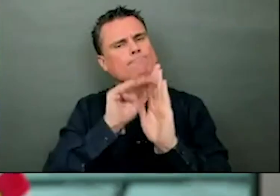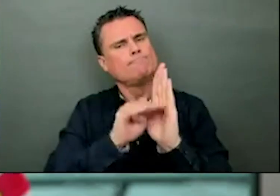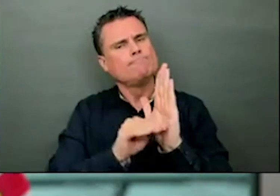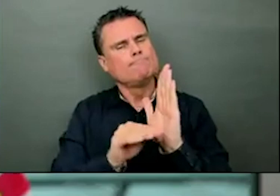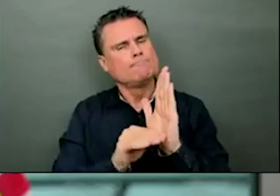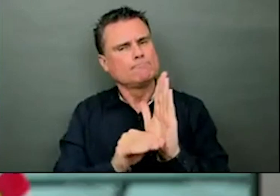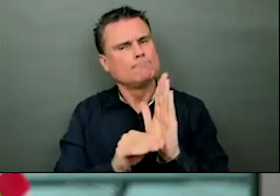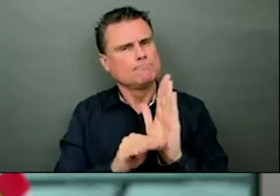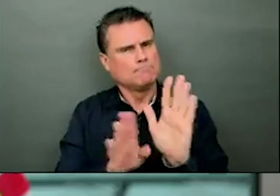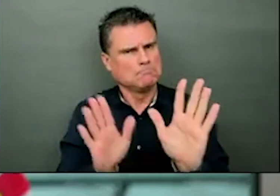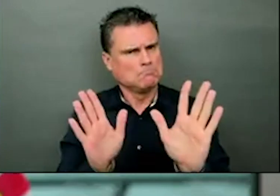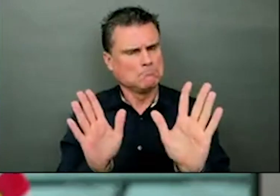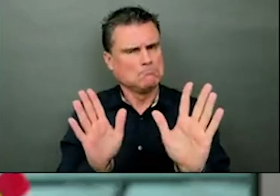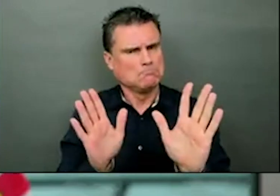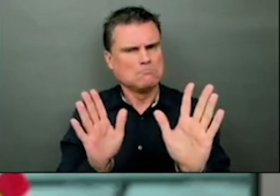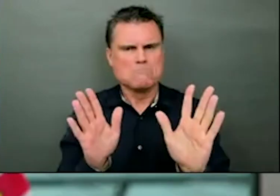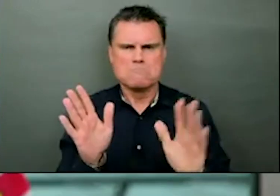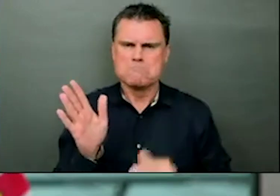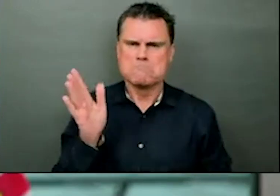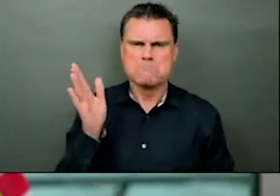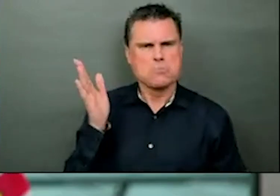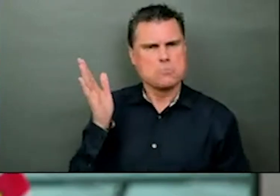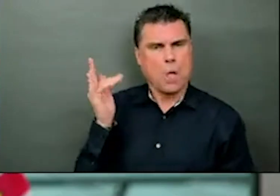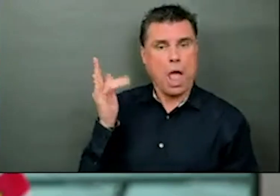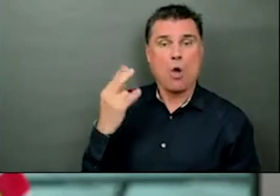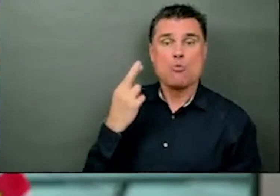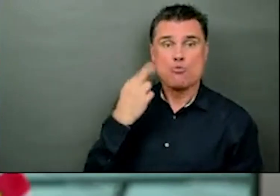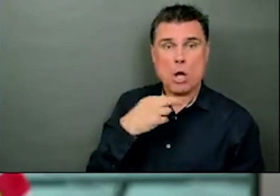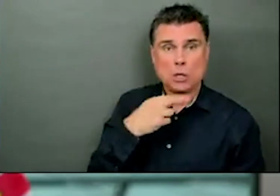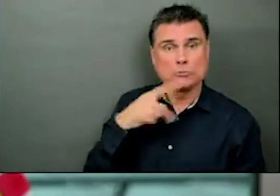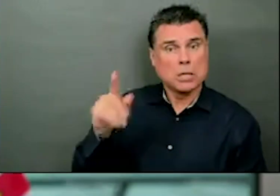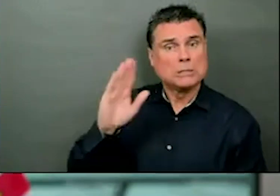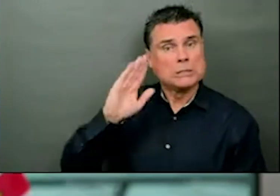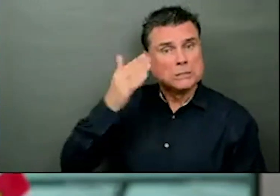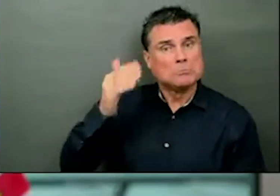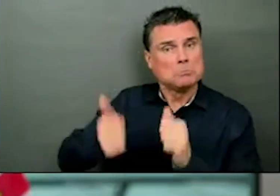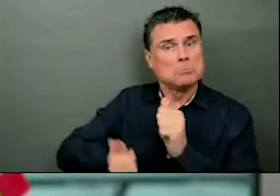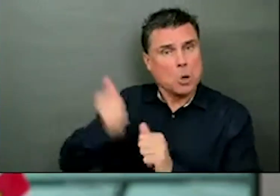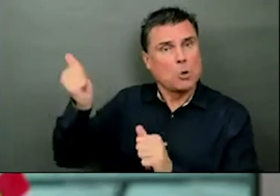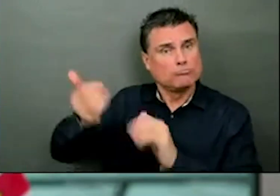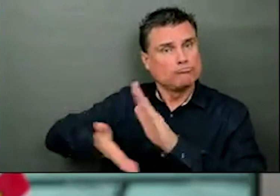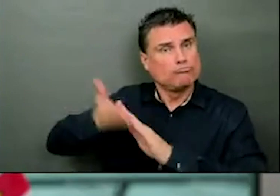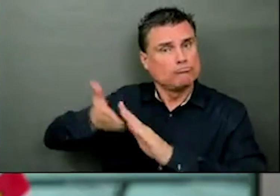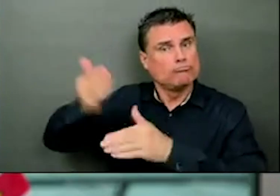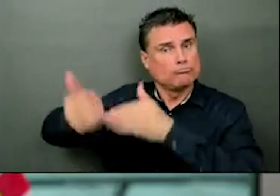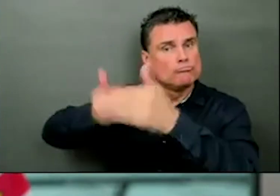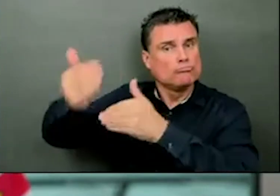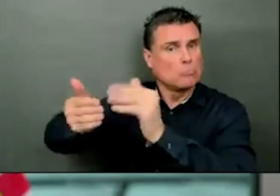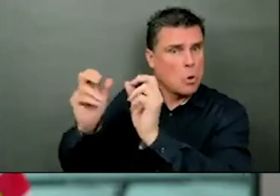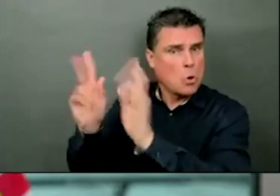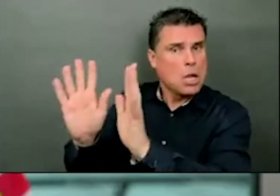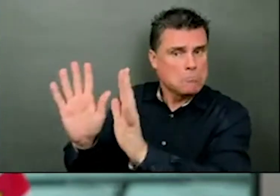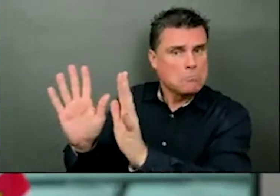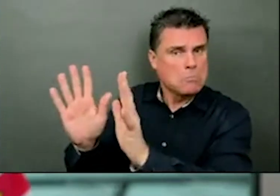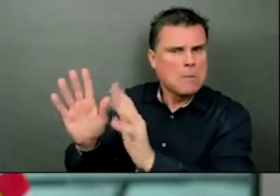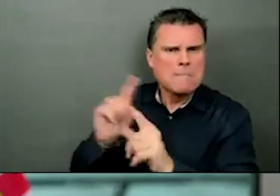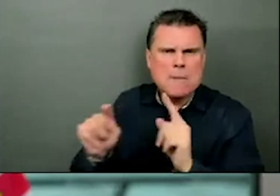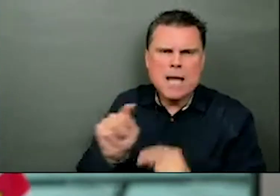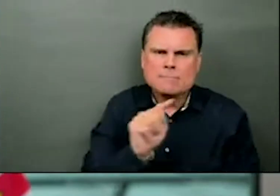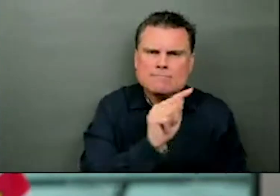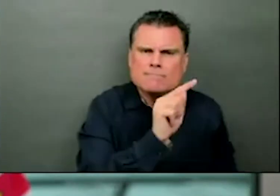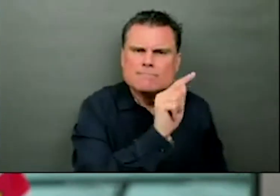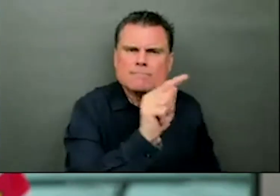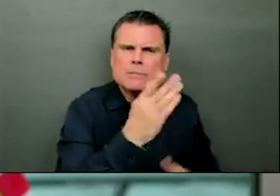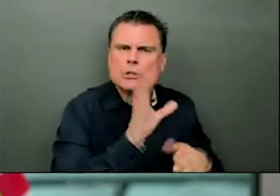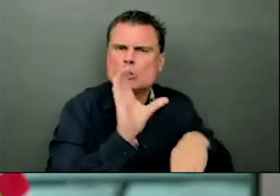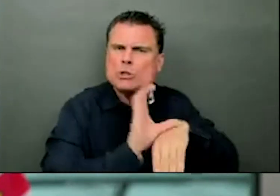on what we were seeing, and this is something that's not unique to this pandemic. We've seen it with other outbreaks as well,